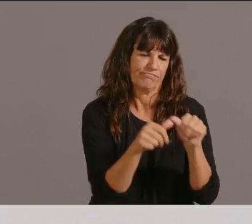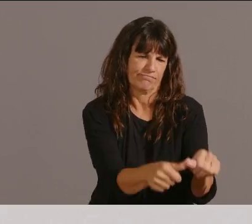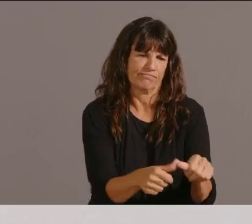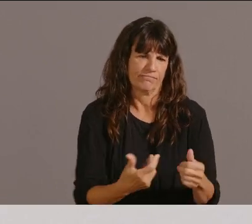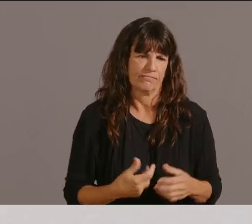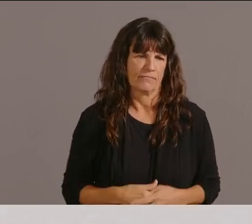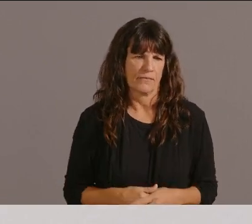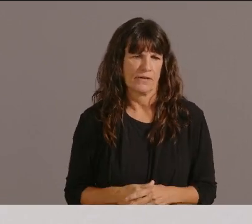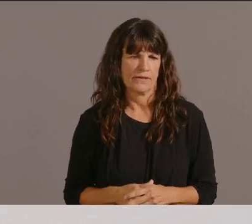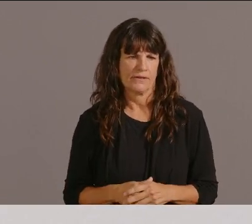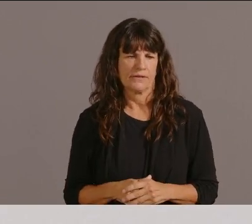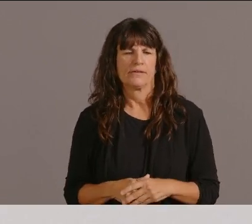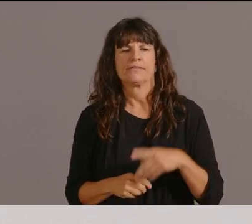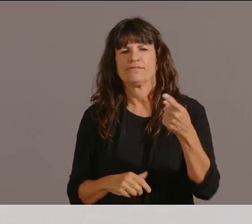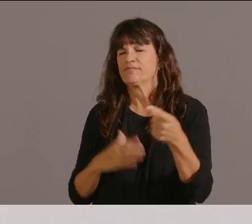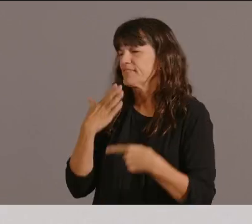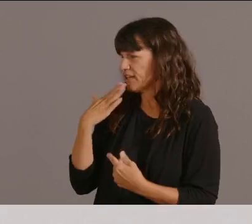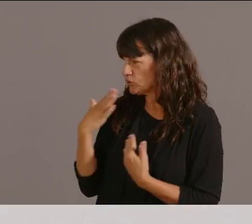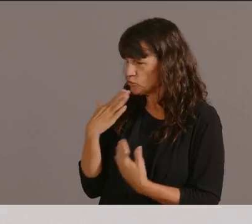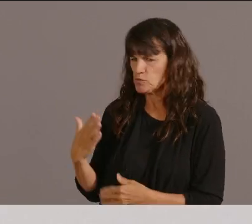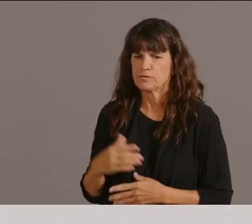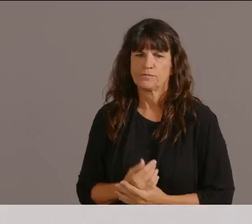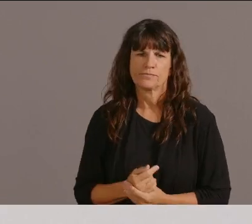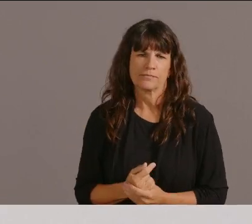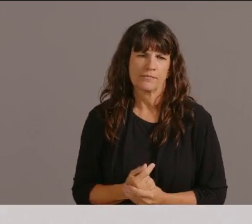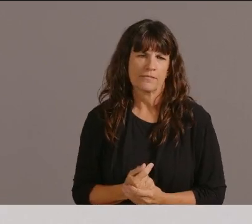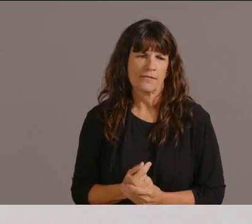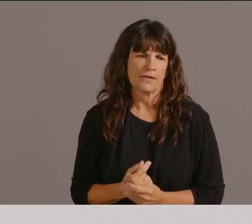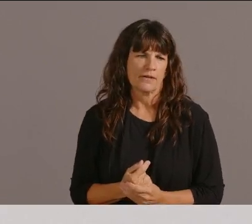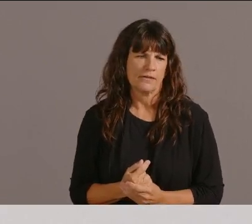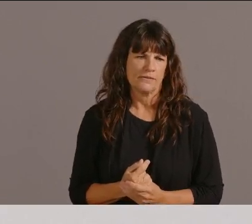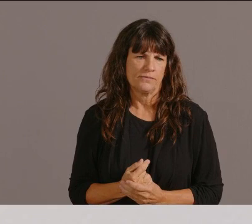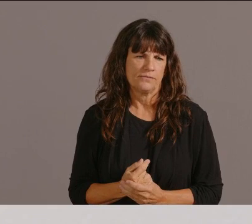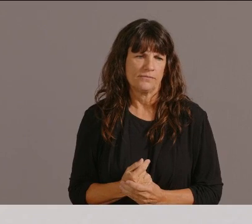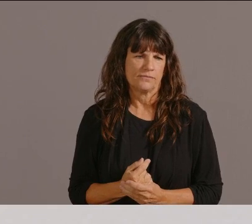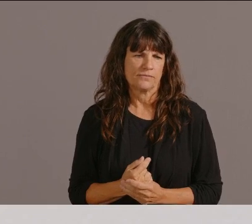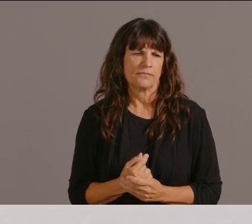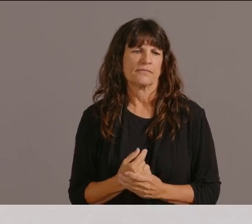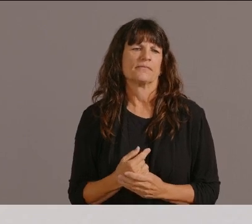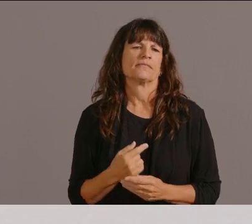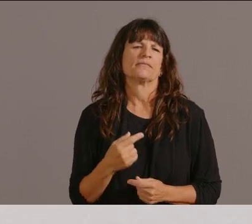Thank you. Thanks, Cameron. Next, Bud Foster in Tucson. Hi, Bud.